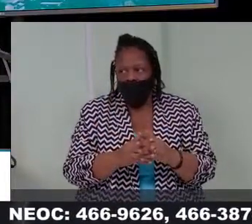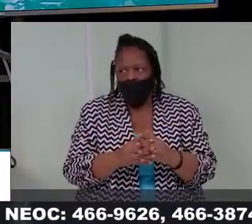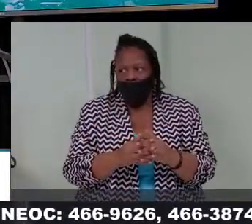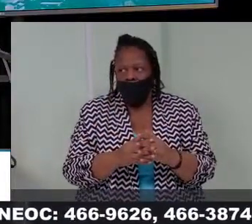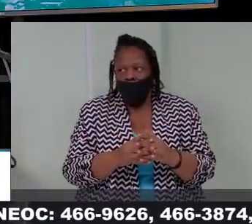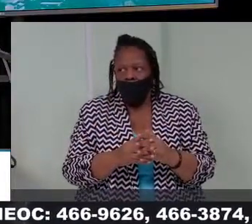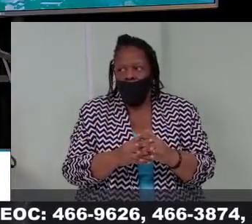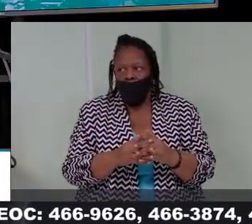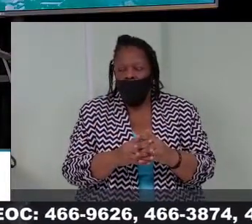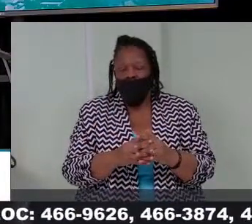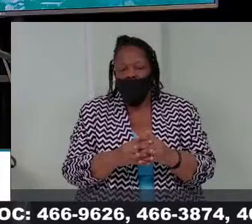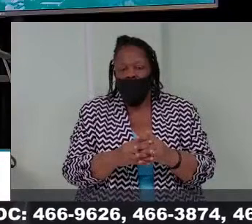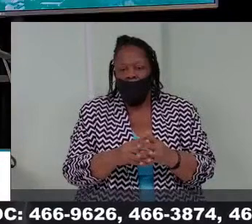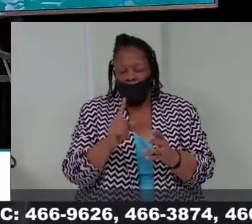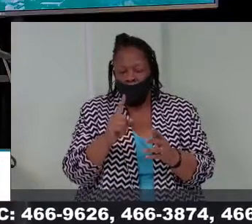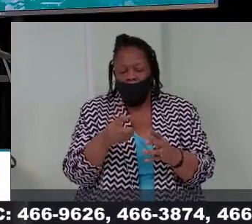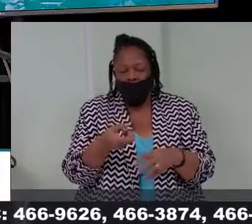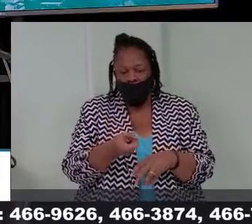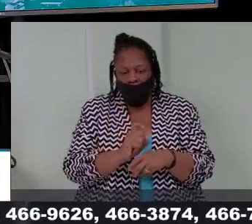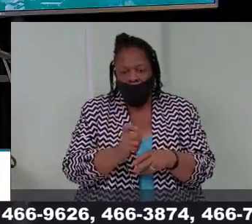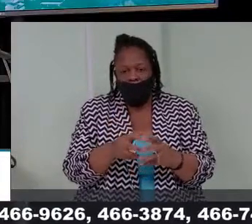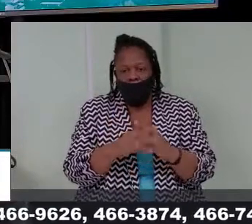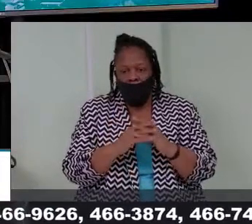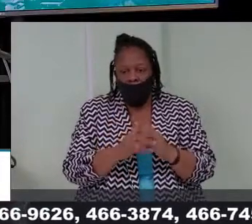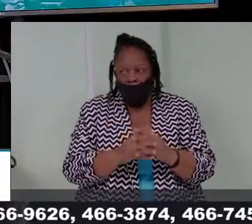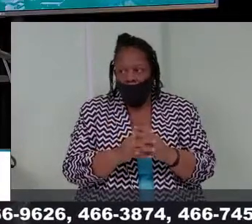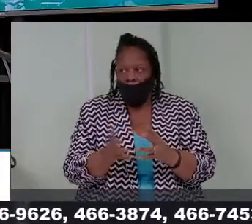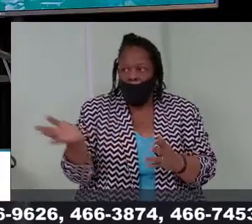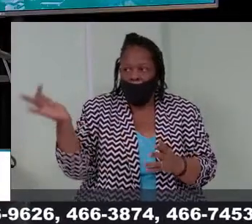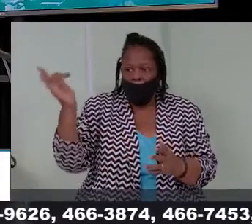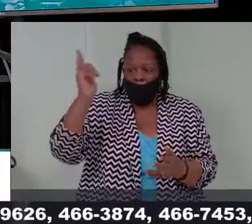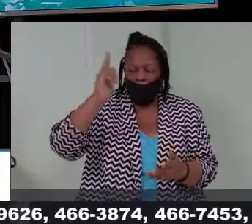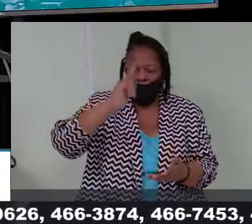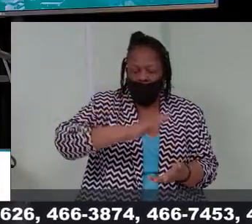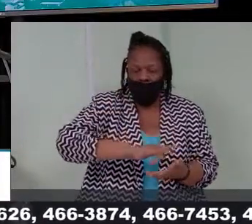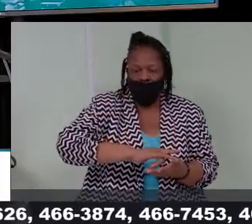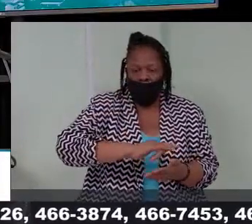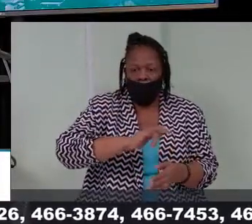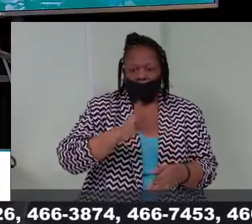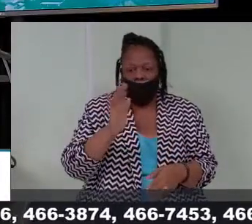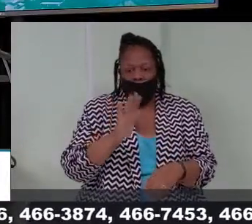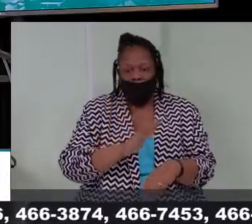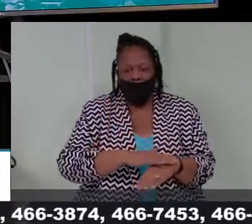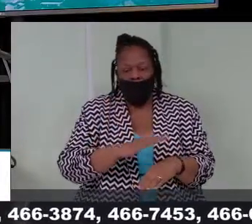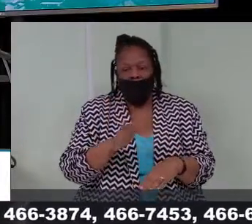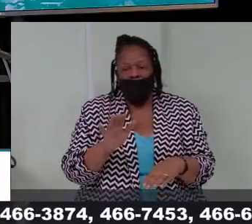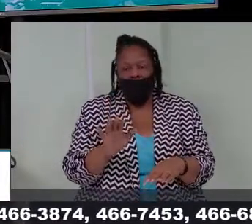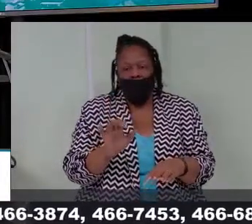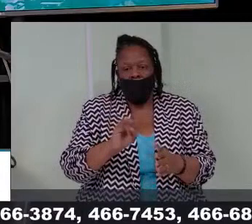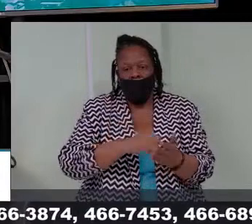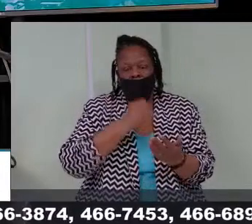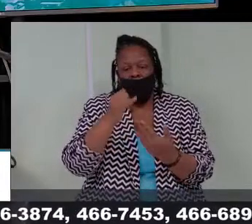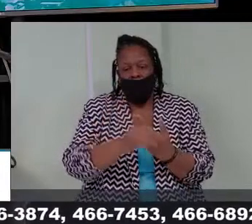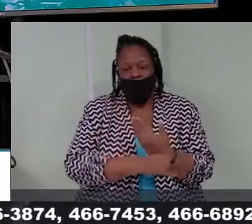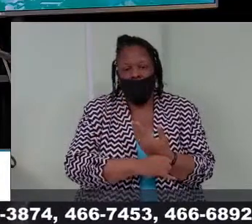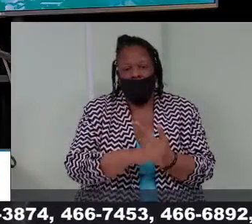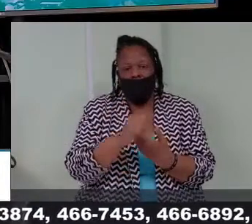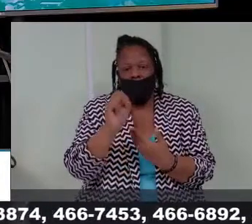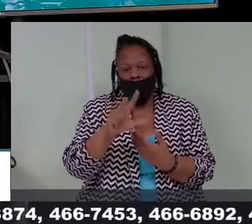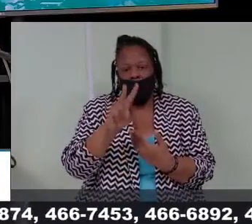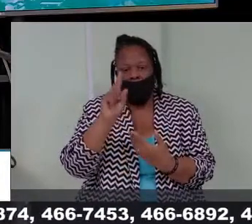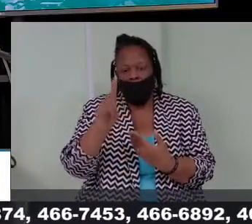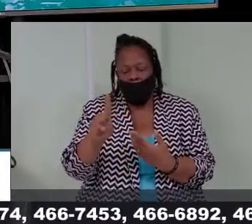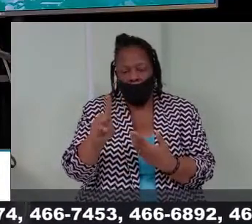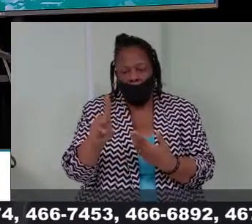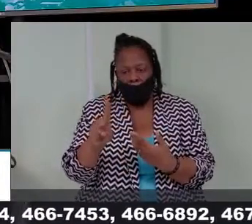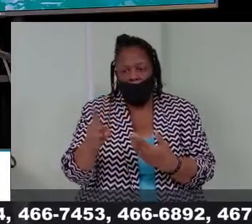Macon Codo, he arrived in the Federation from the USA on January 31st and was quarantined as